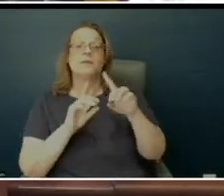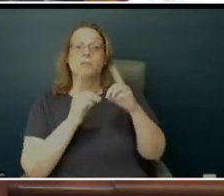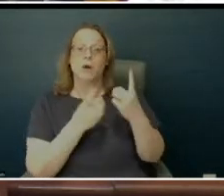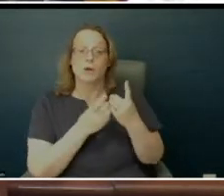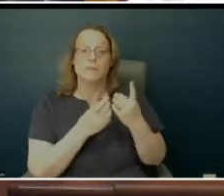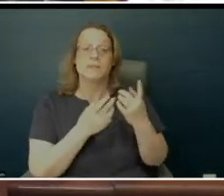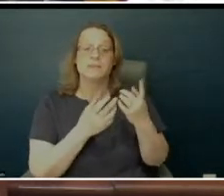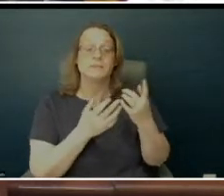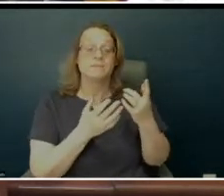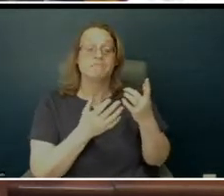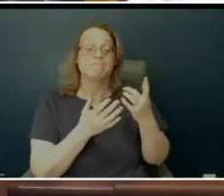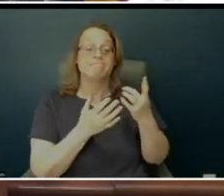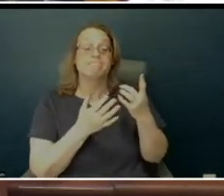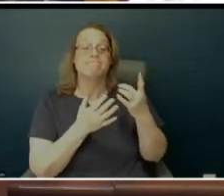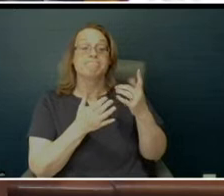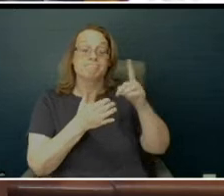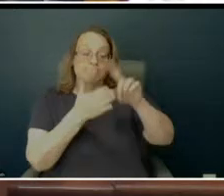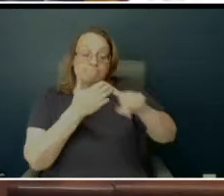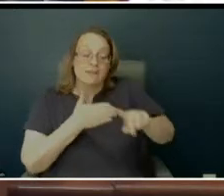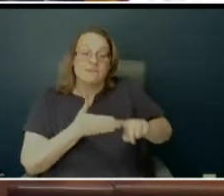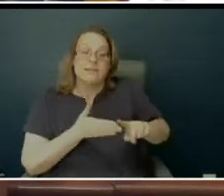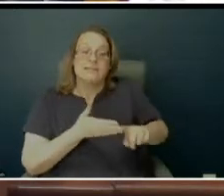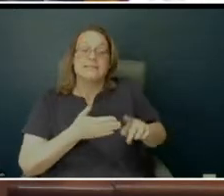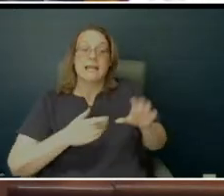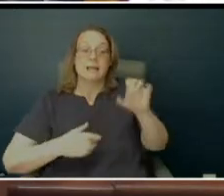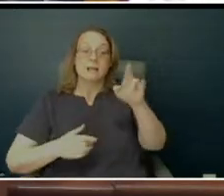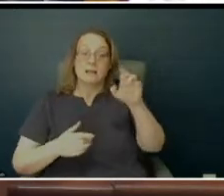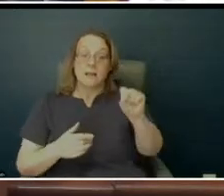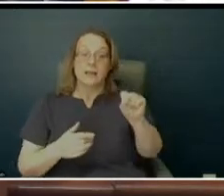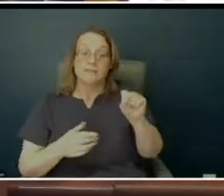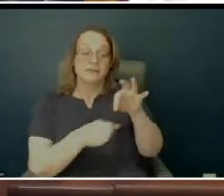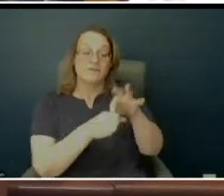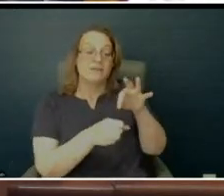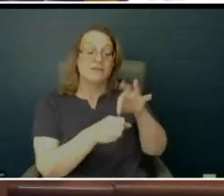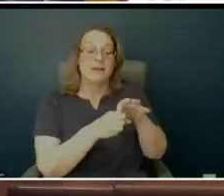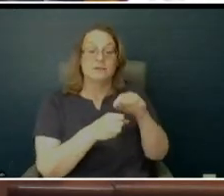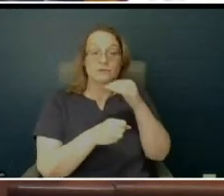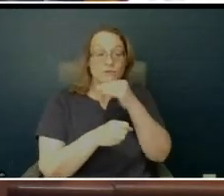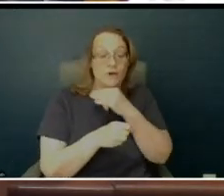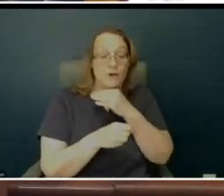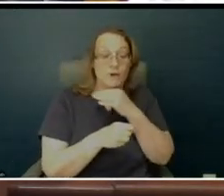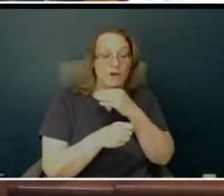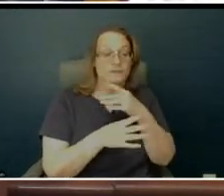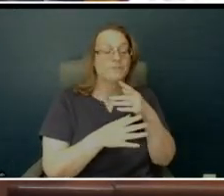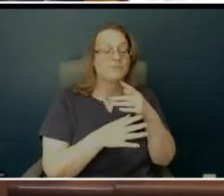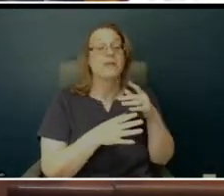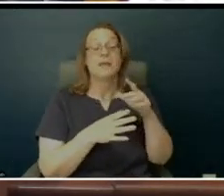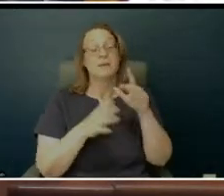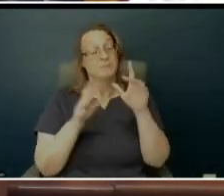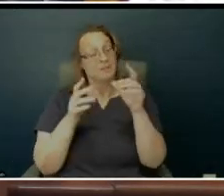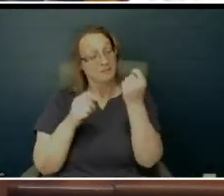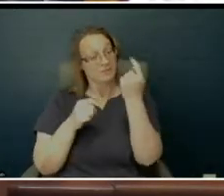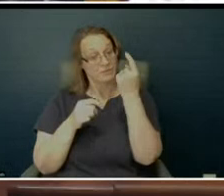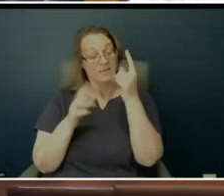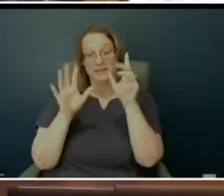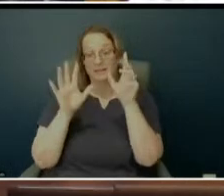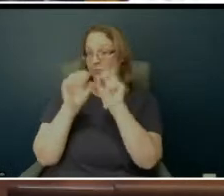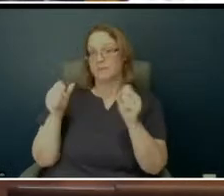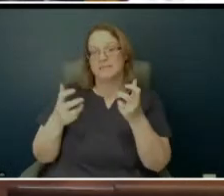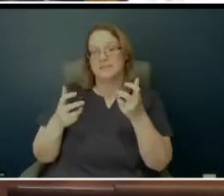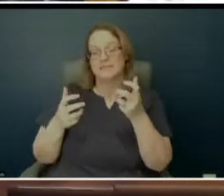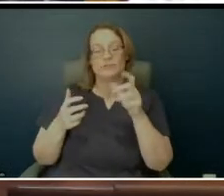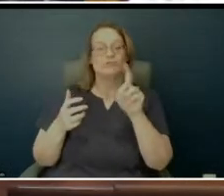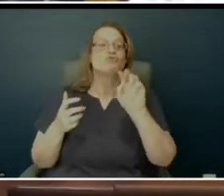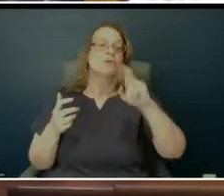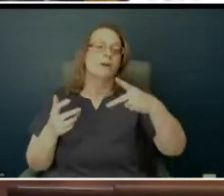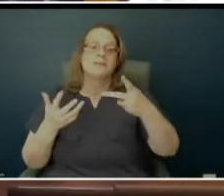into January 2021. But Donald Trump didn't just want the Justice Department to investigate. He